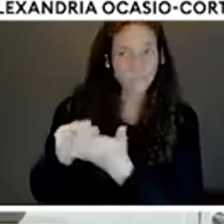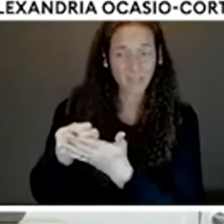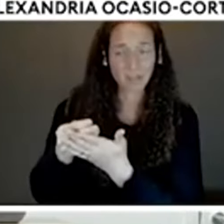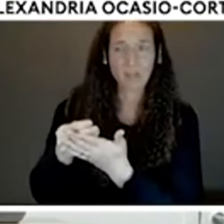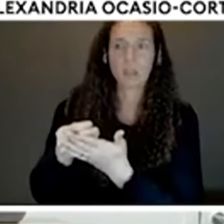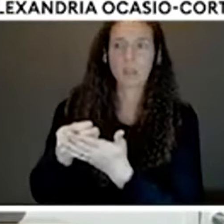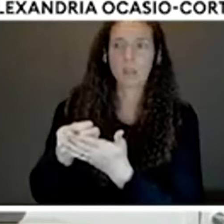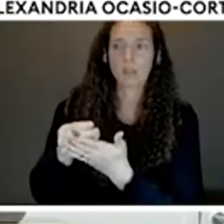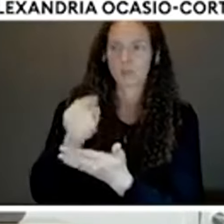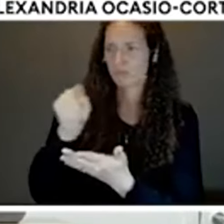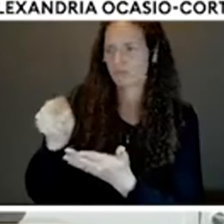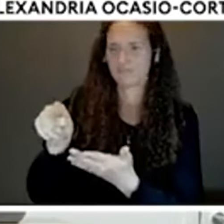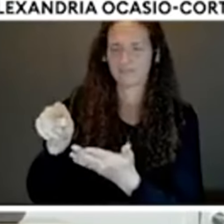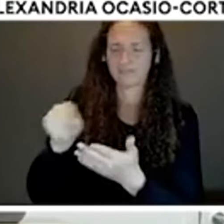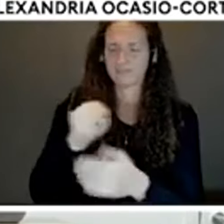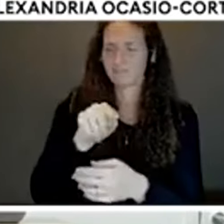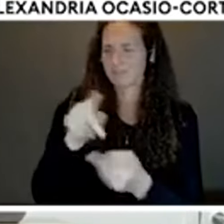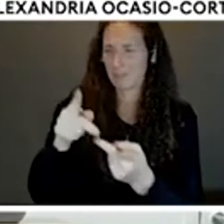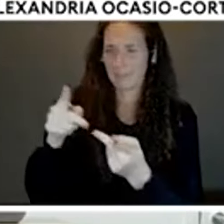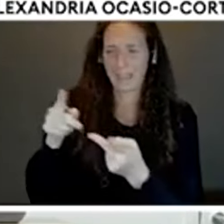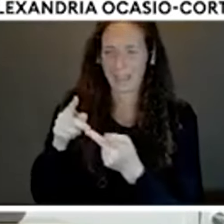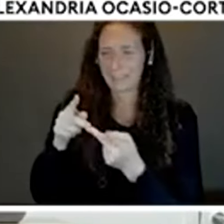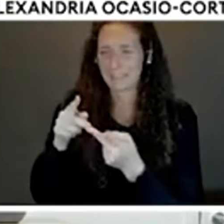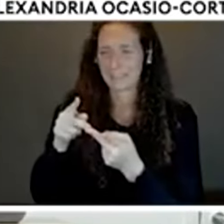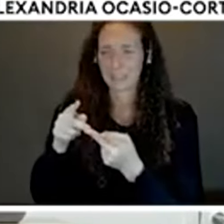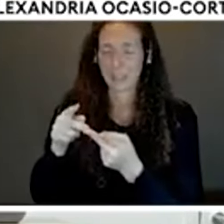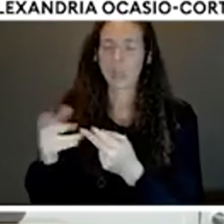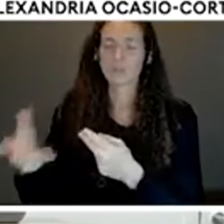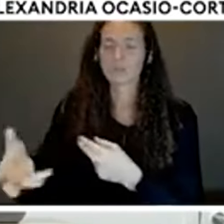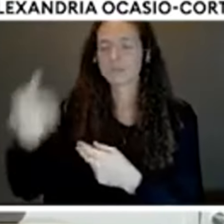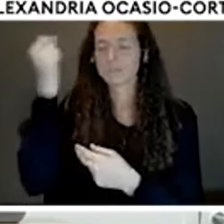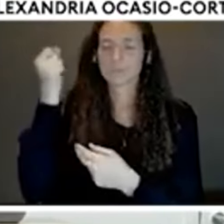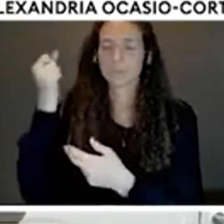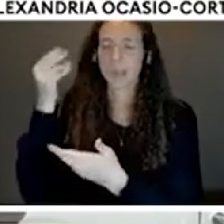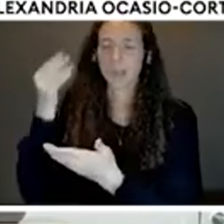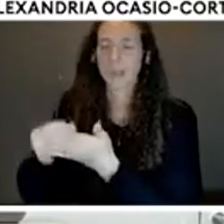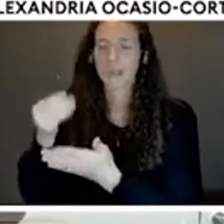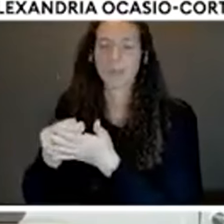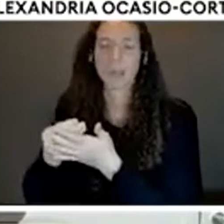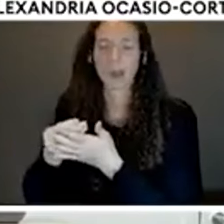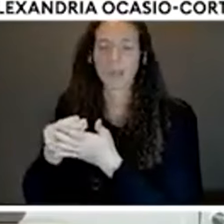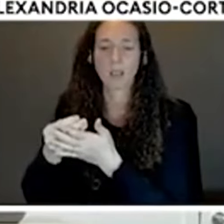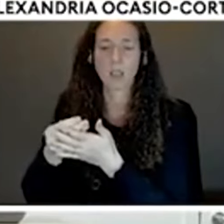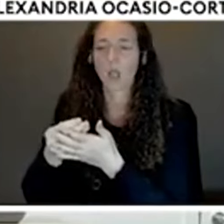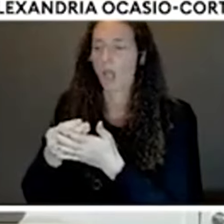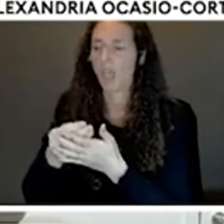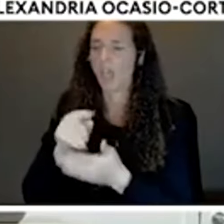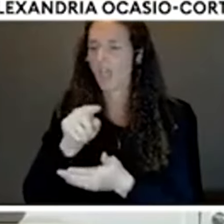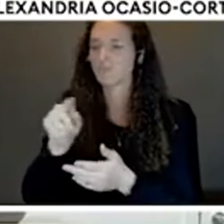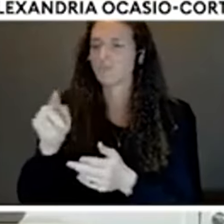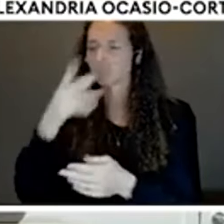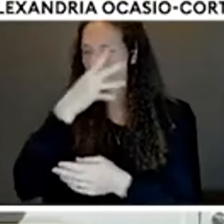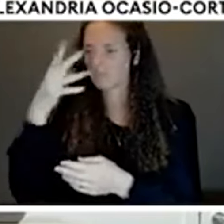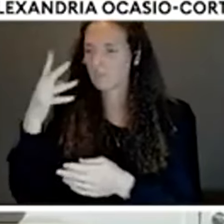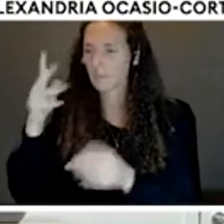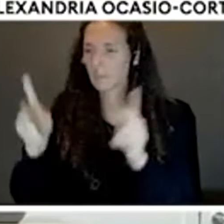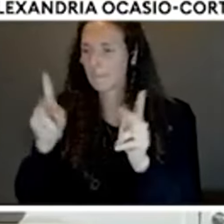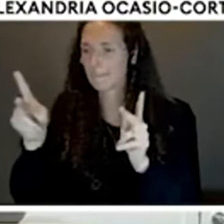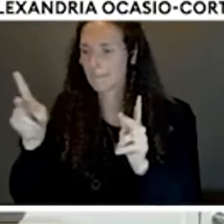trying to shuttle people out in a very cynical manner, because that to me is not